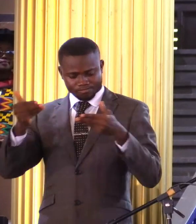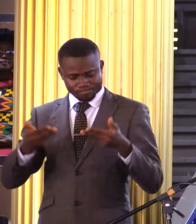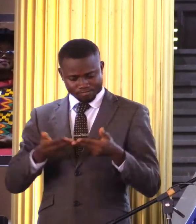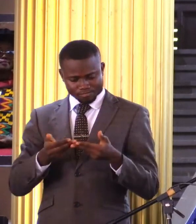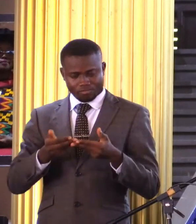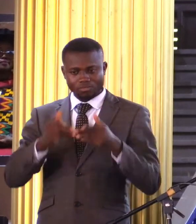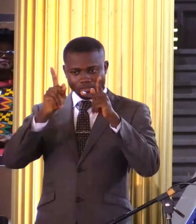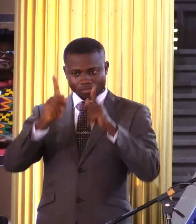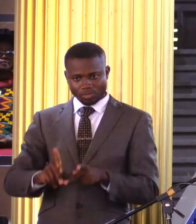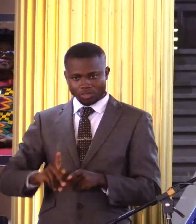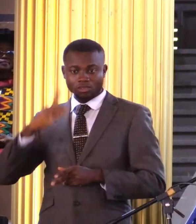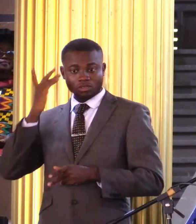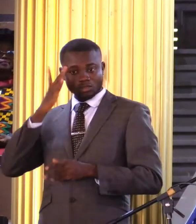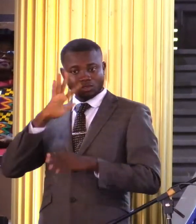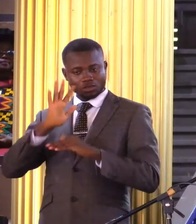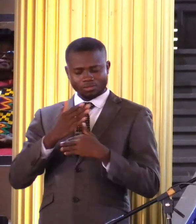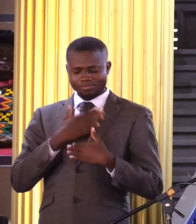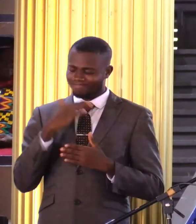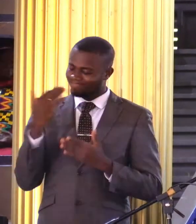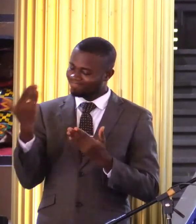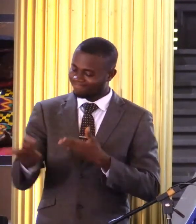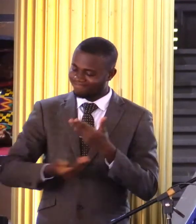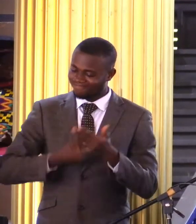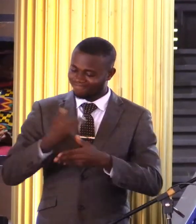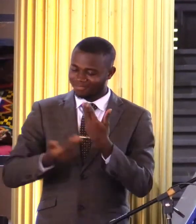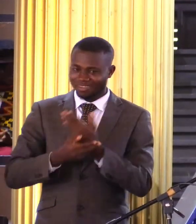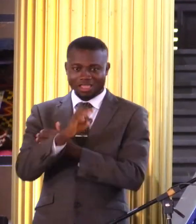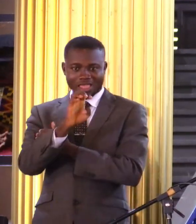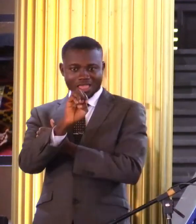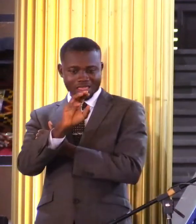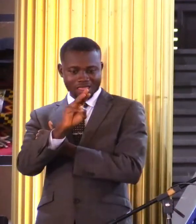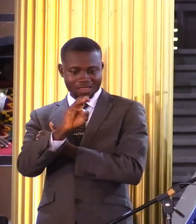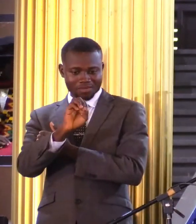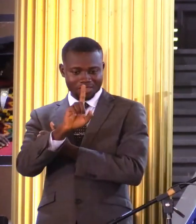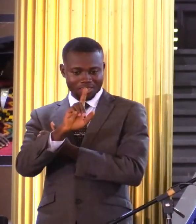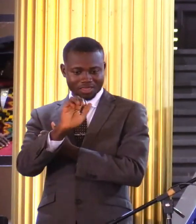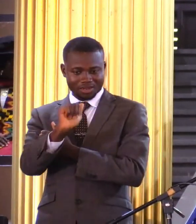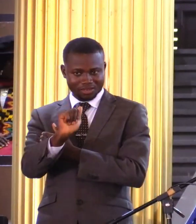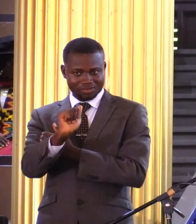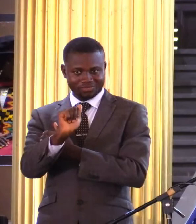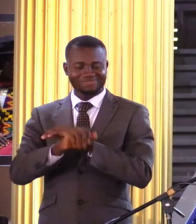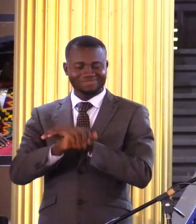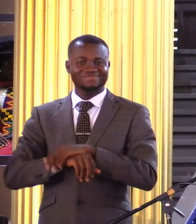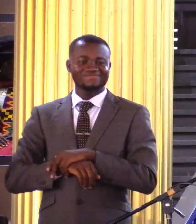for this evening's lecture. Please let's welcome her with a round of applause.